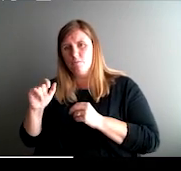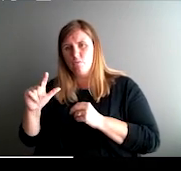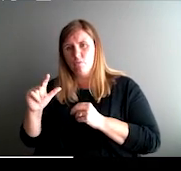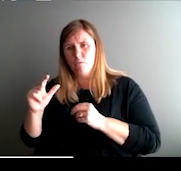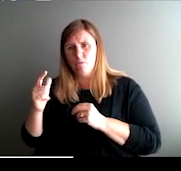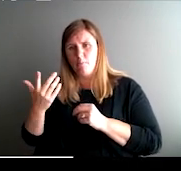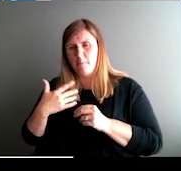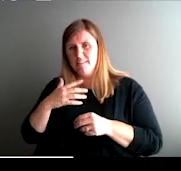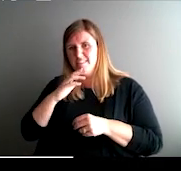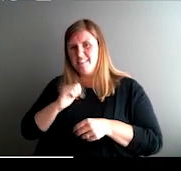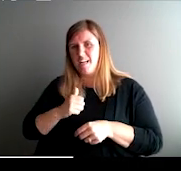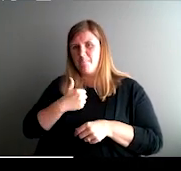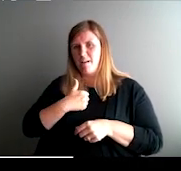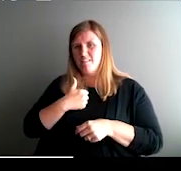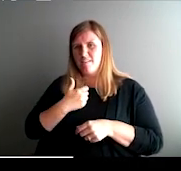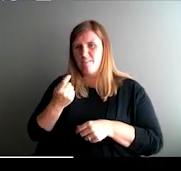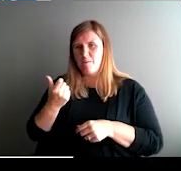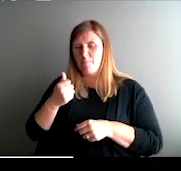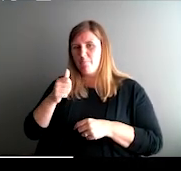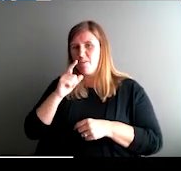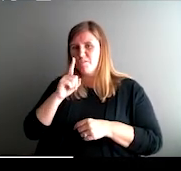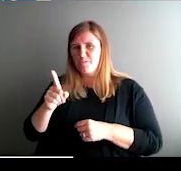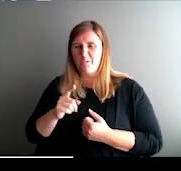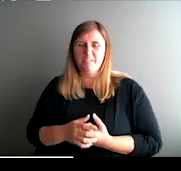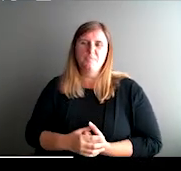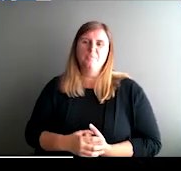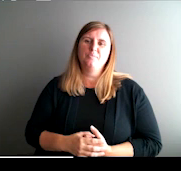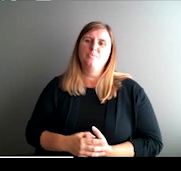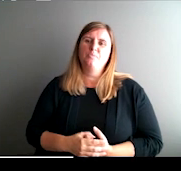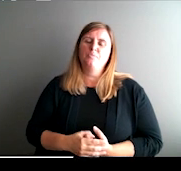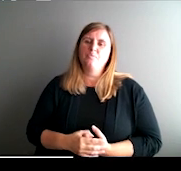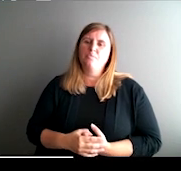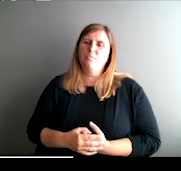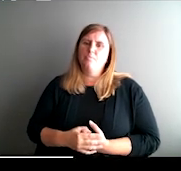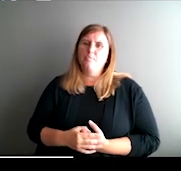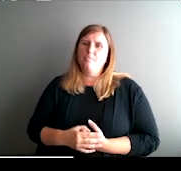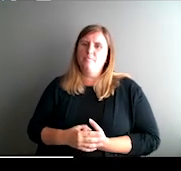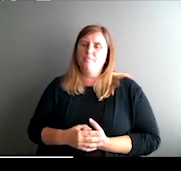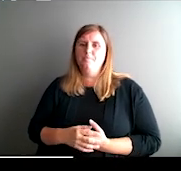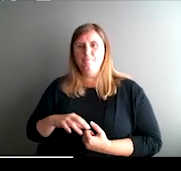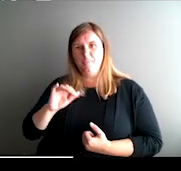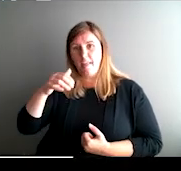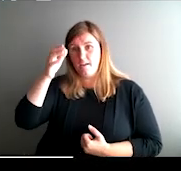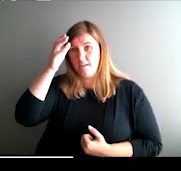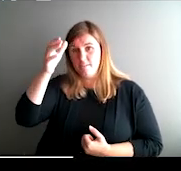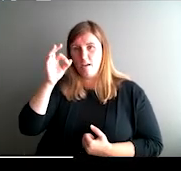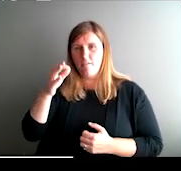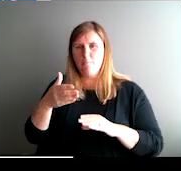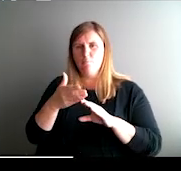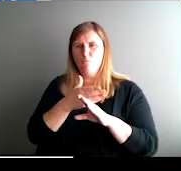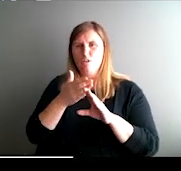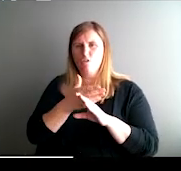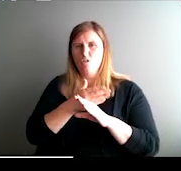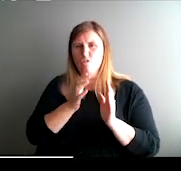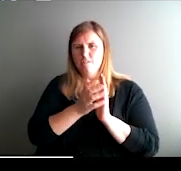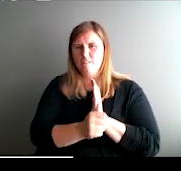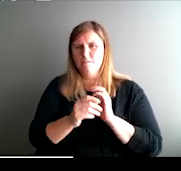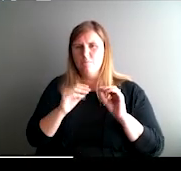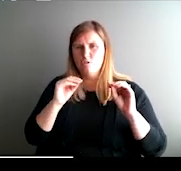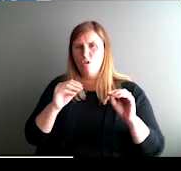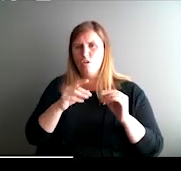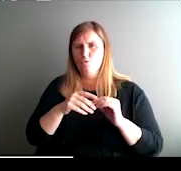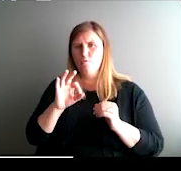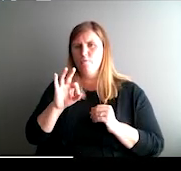dating myself there a little bit, I'm not sure. That idea of precursor skills being taught to